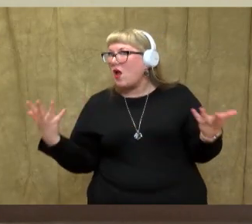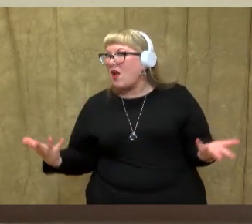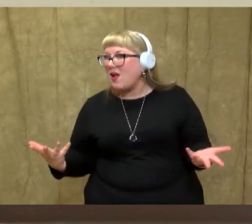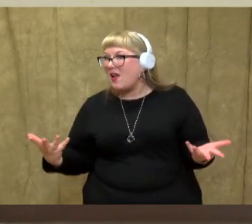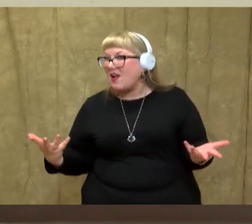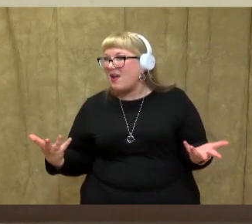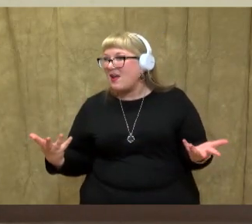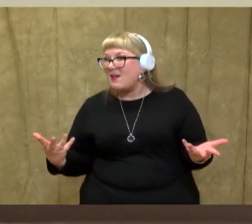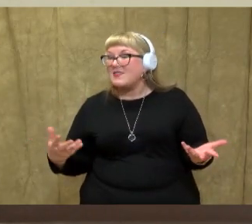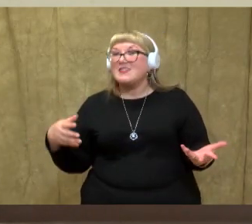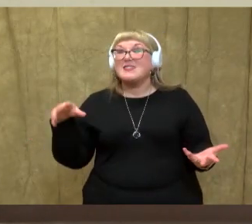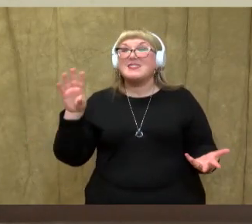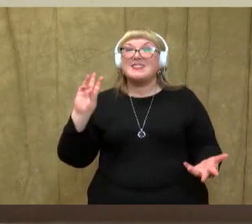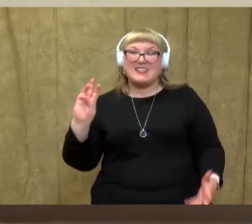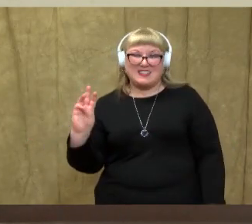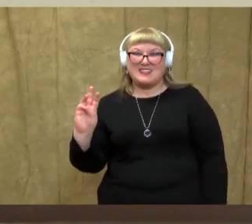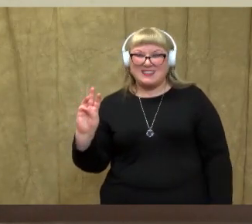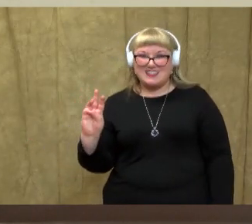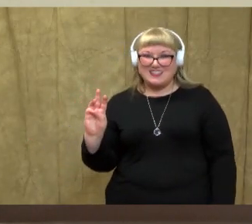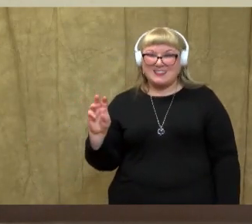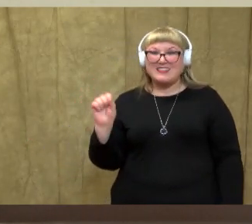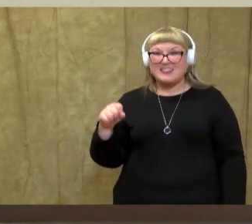2 equals 6.